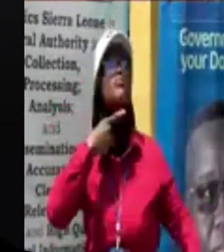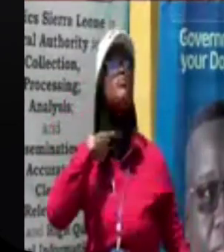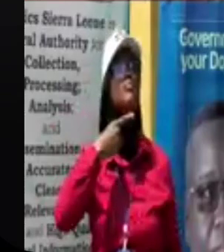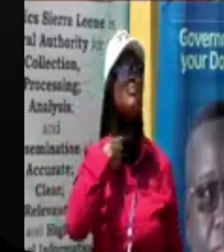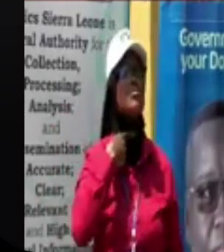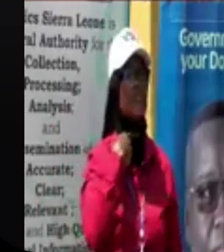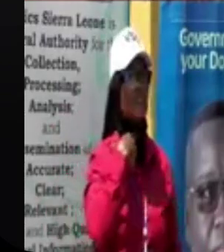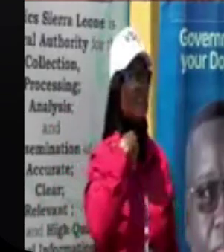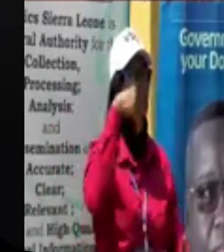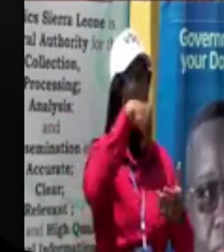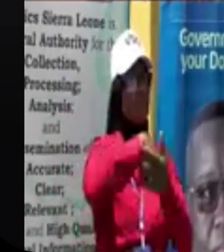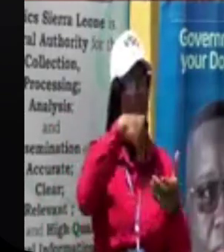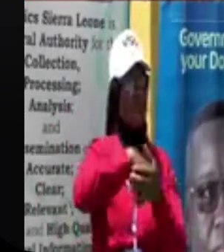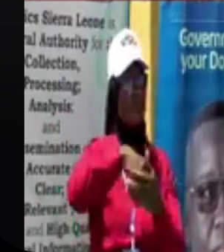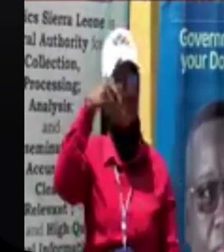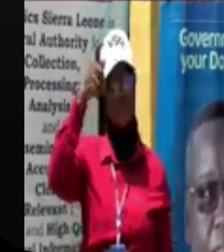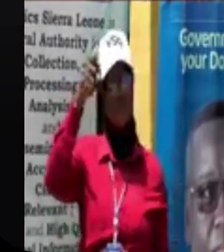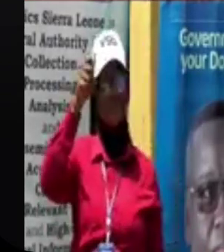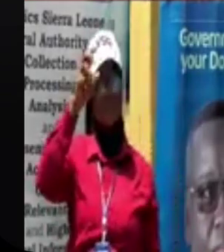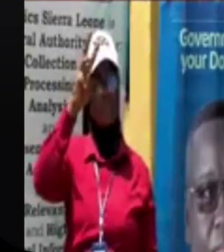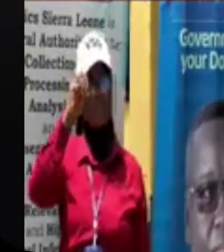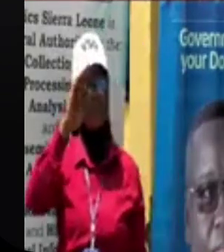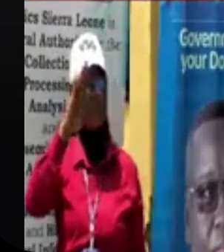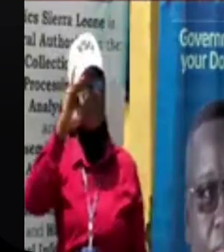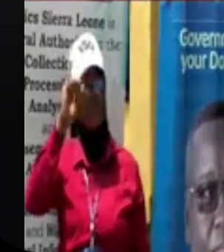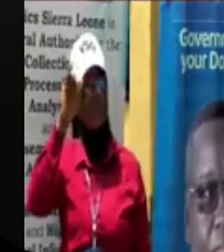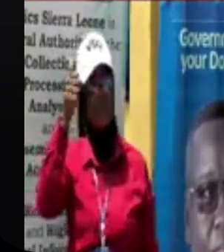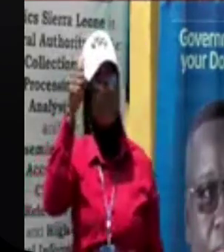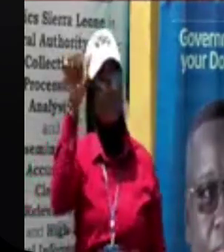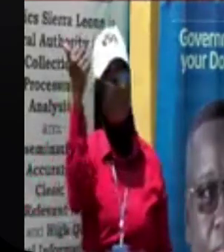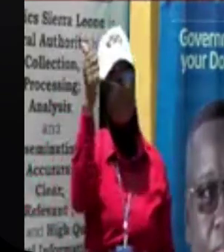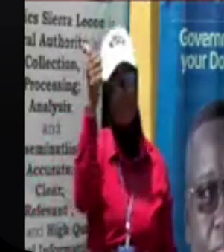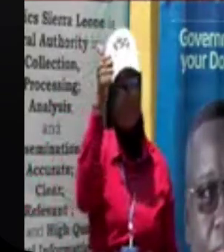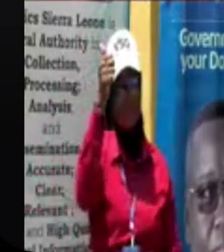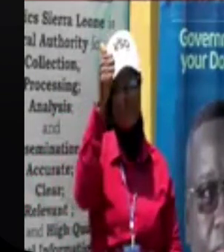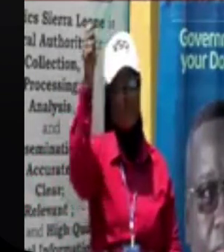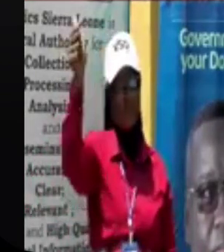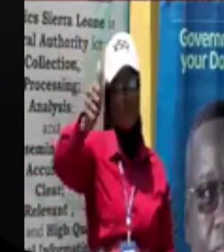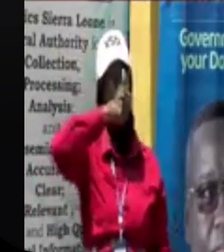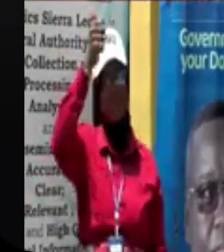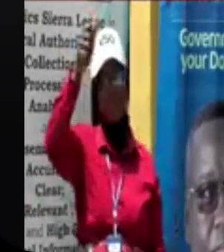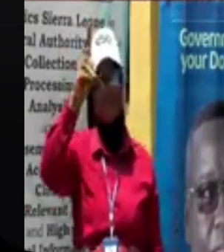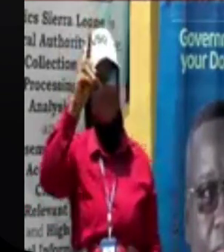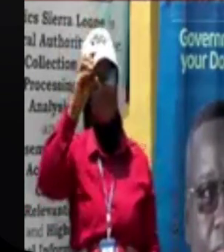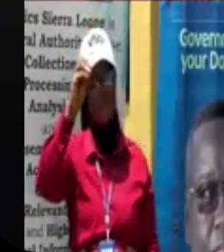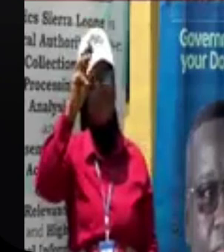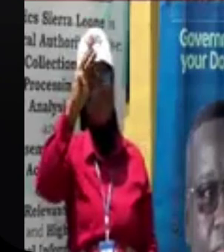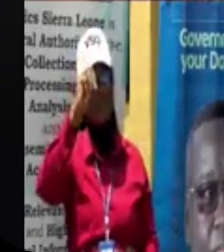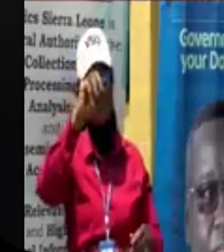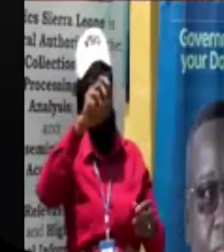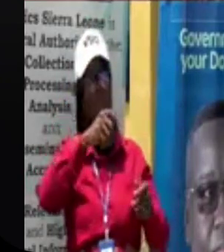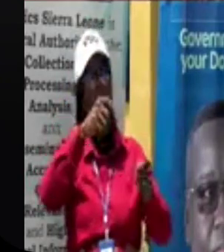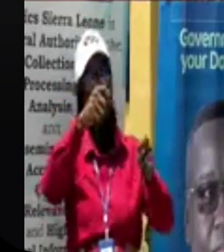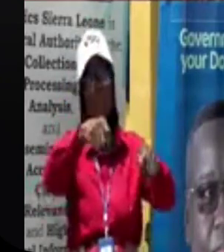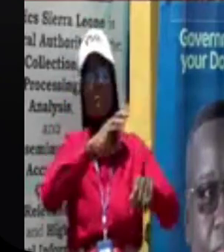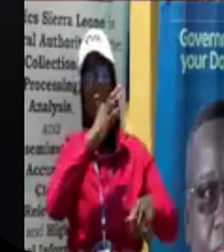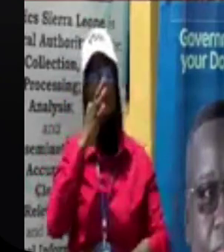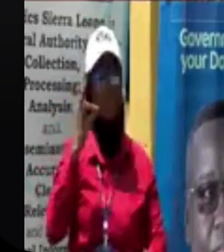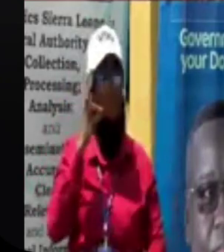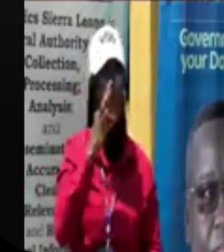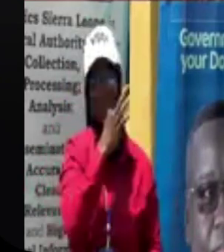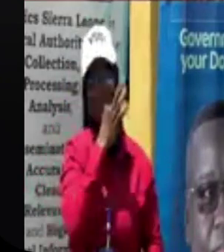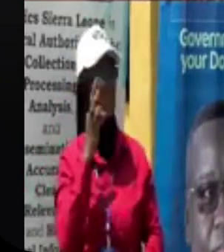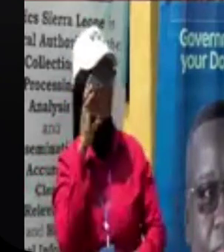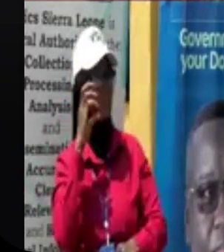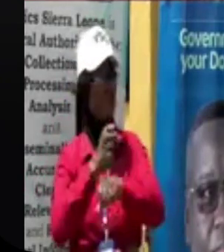The inside Kambia district we get 10 thief dogs. The 10 thief dogs from York will not